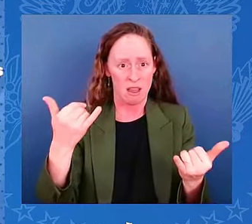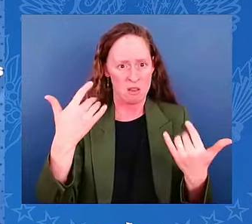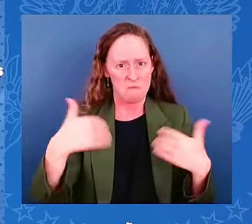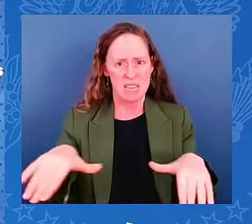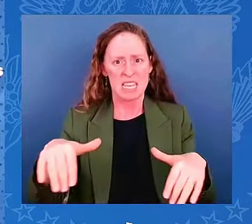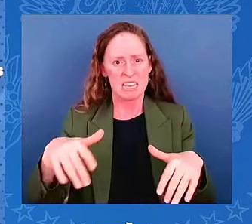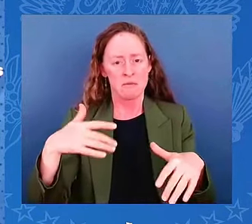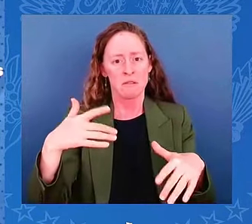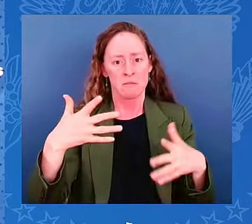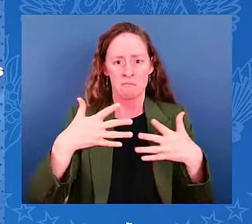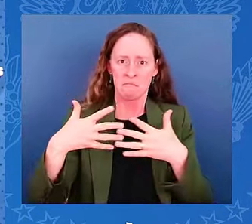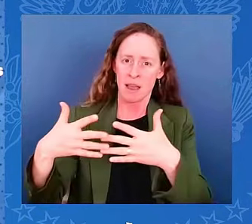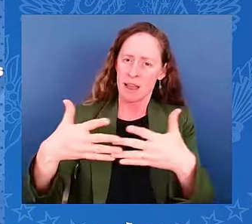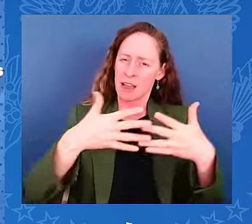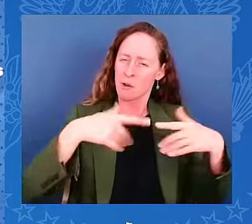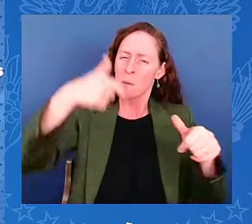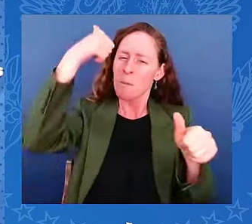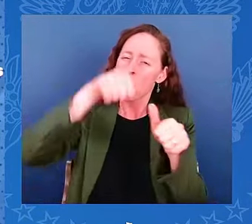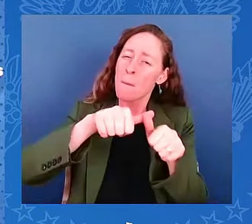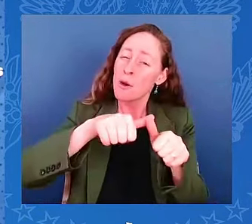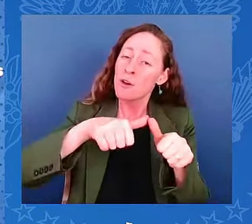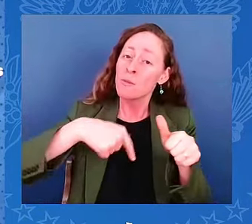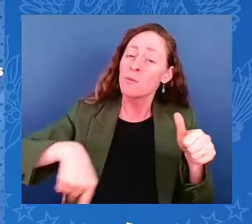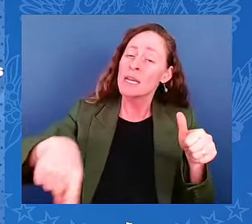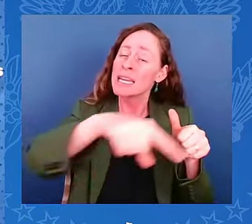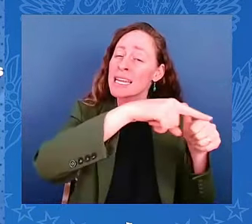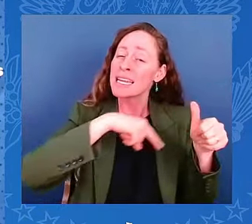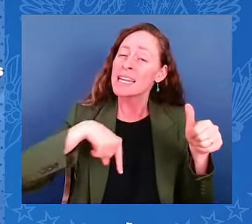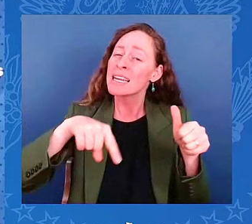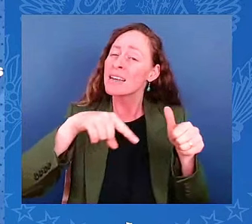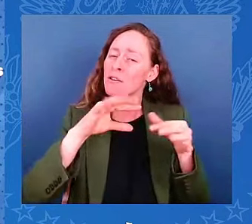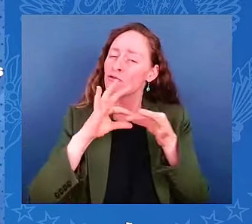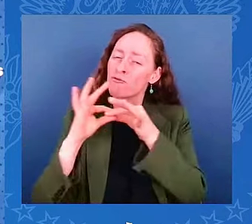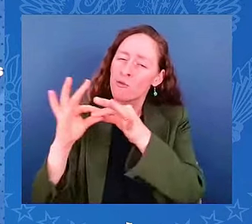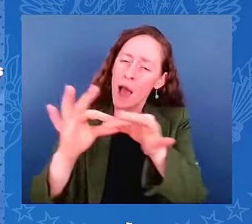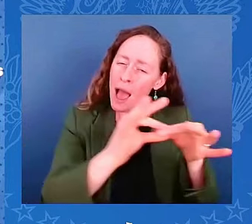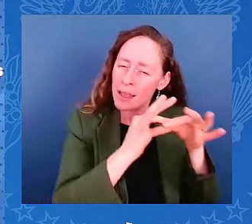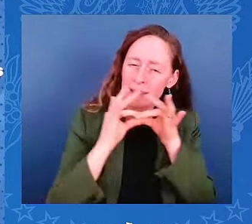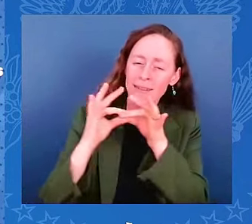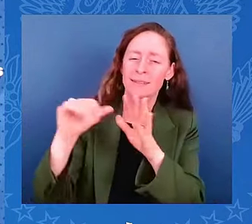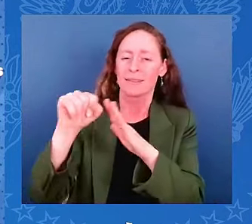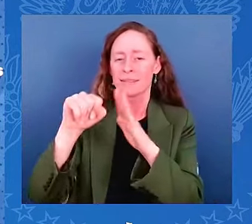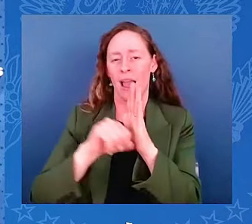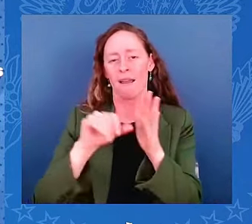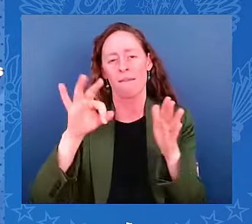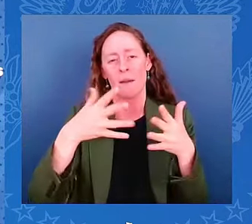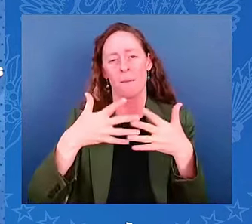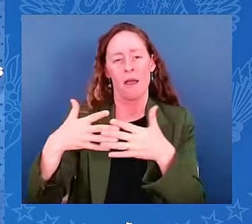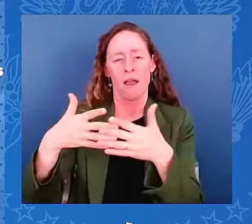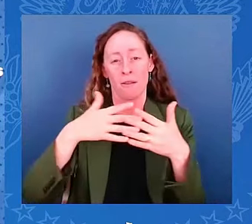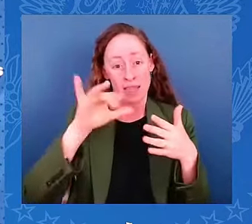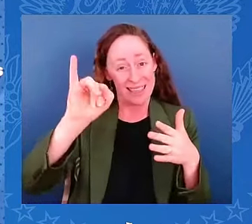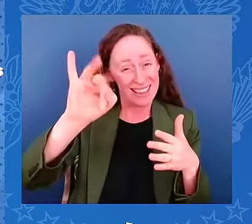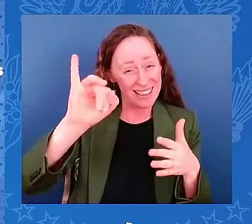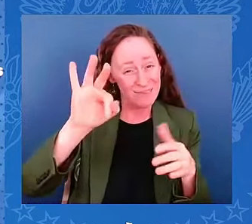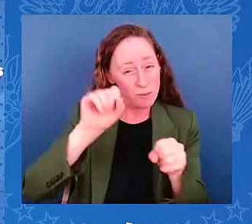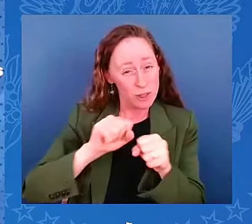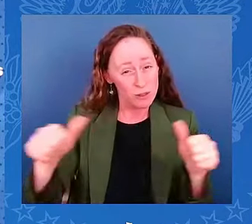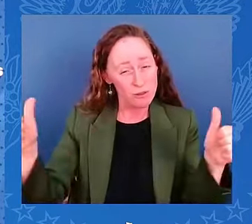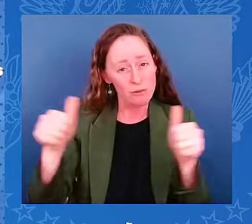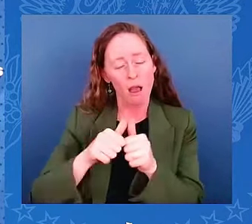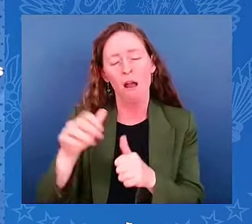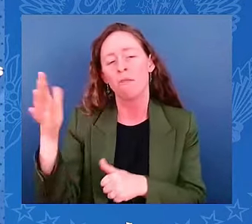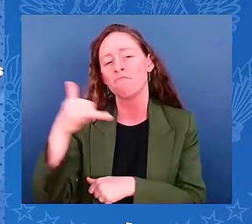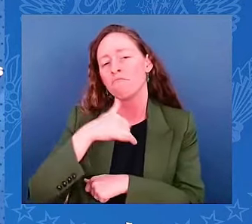United States of America, and there's nothing beyond our capacity when we act and do it together. So God bless you all, and may God protect